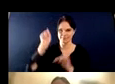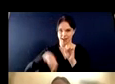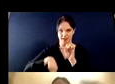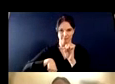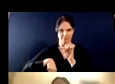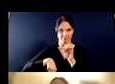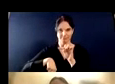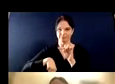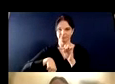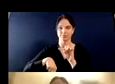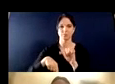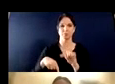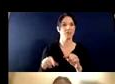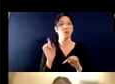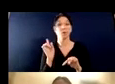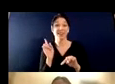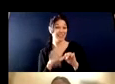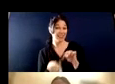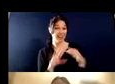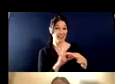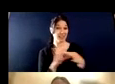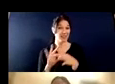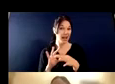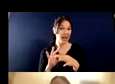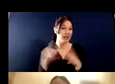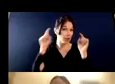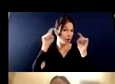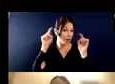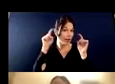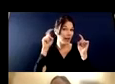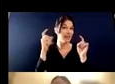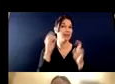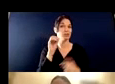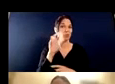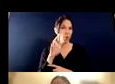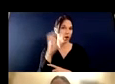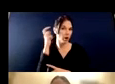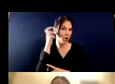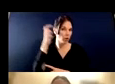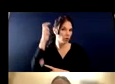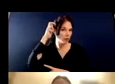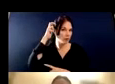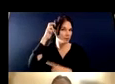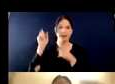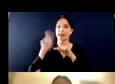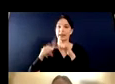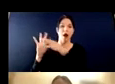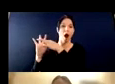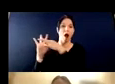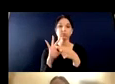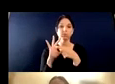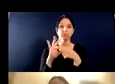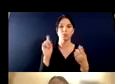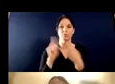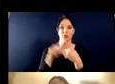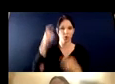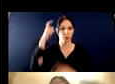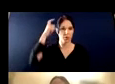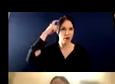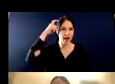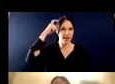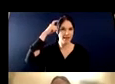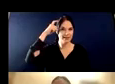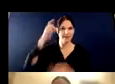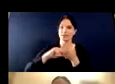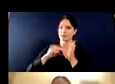we cannot connect hearing aids and cochlear implants to our brains, which means that we cannot direct our hearing aid or cochlear